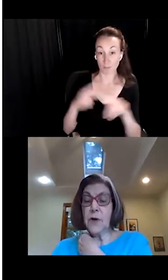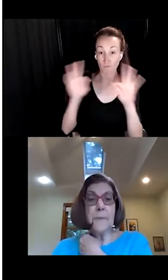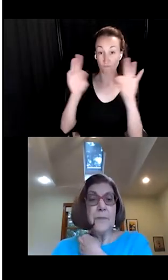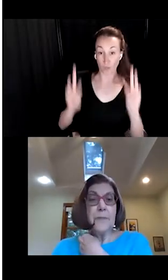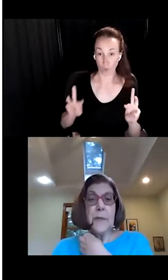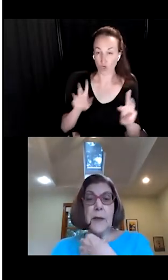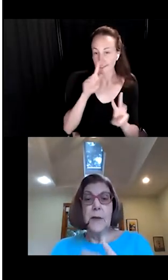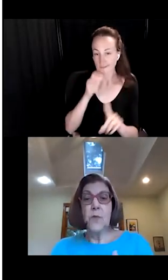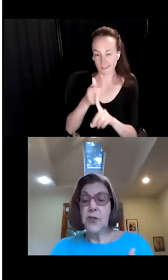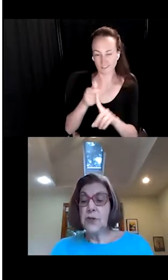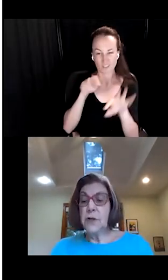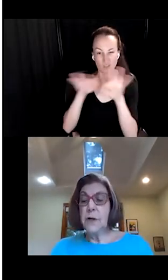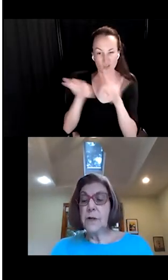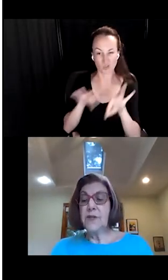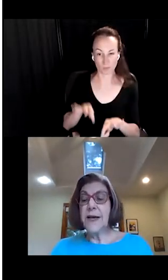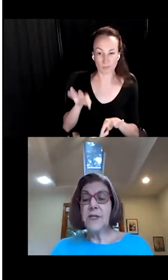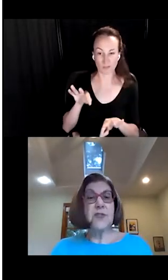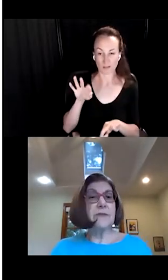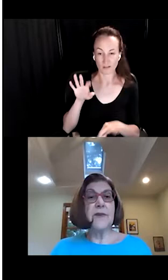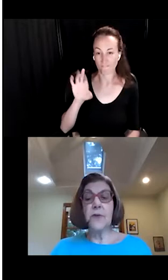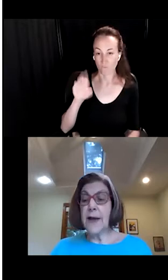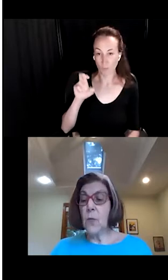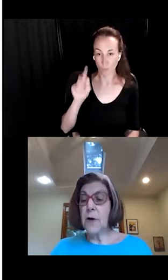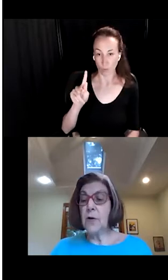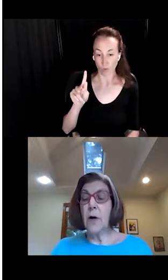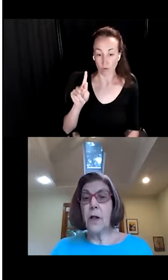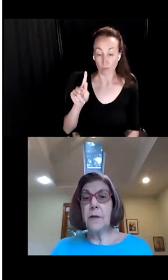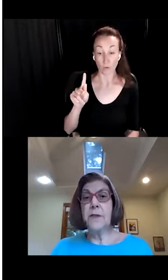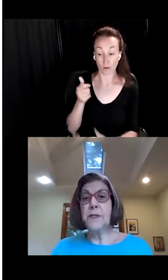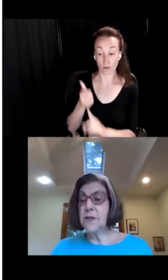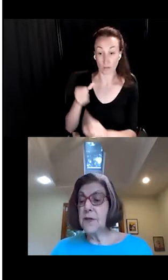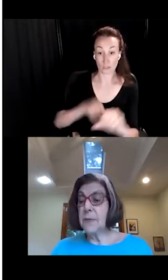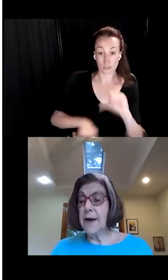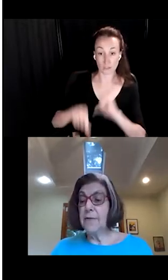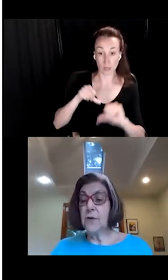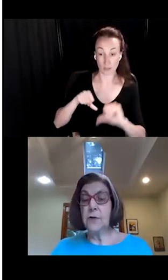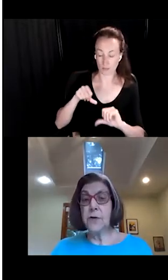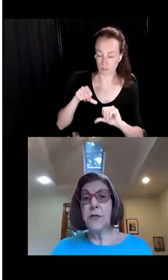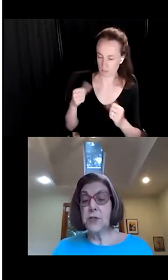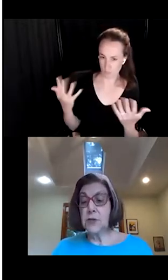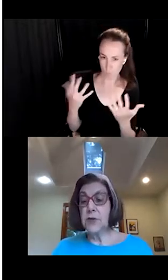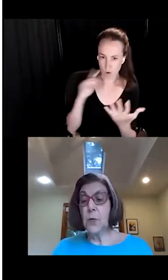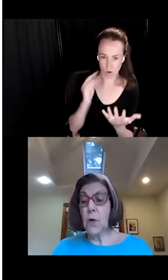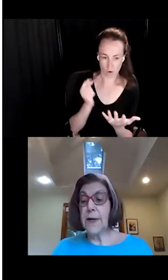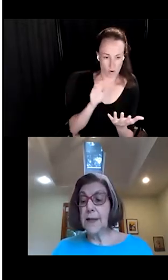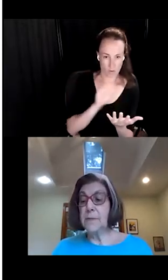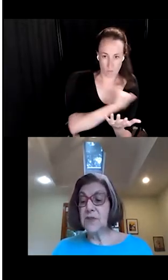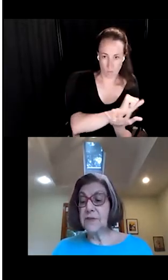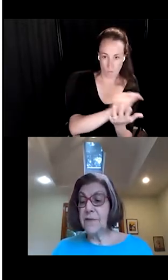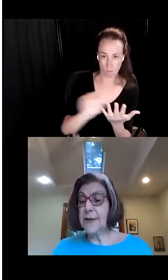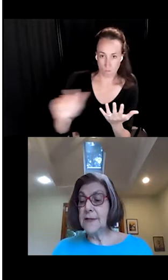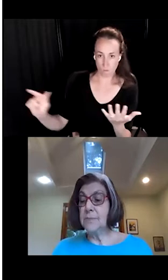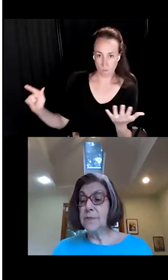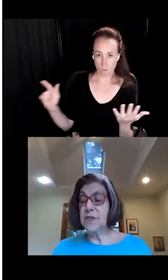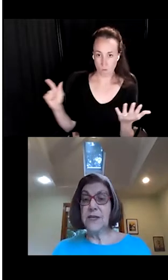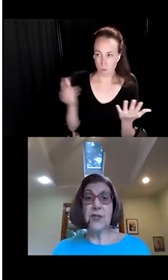framework in which the scientists figure out what are all the things to think about if you're looking to learn what elements